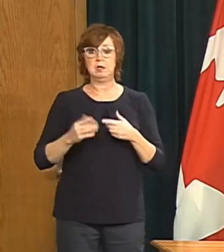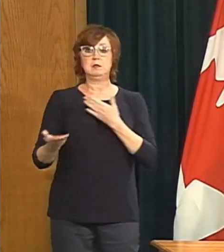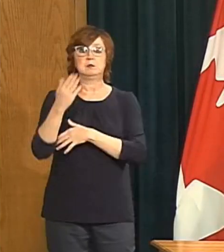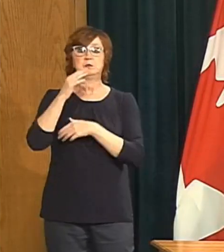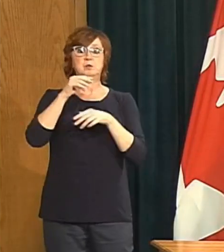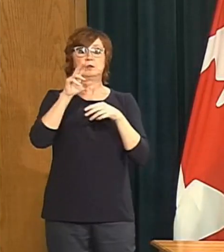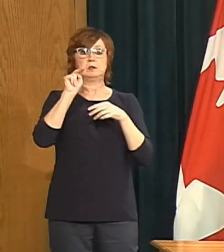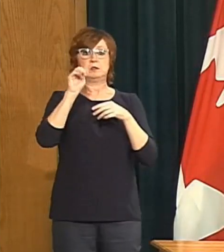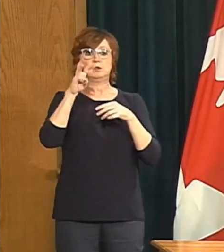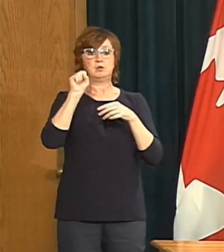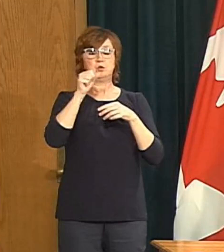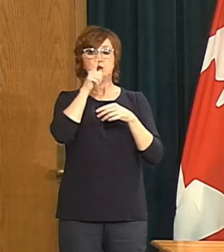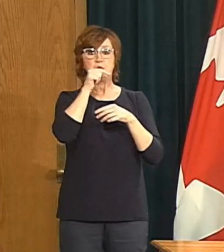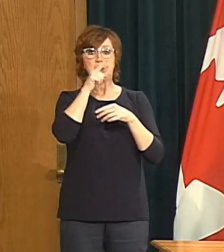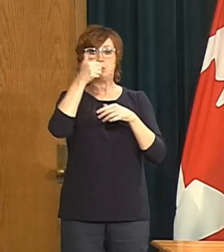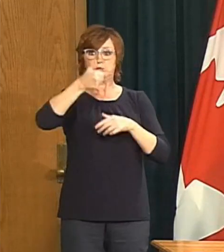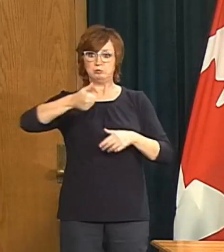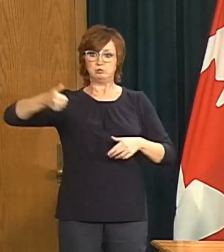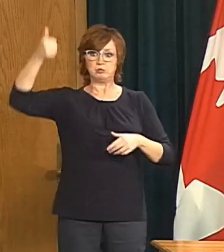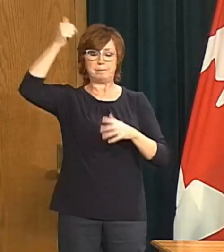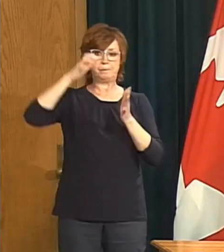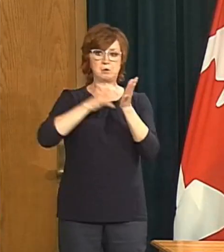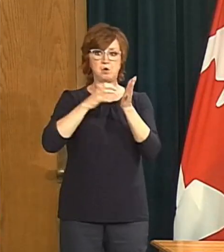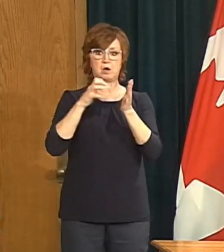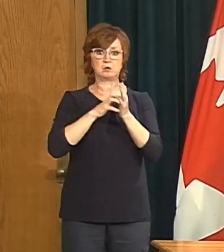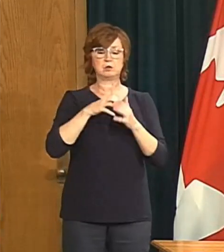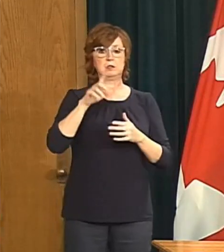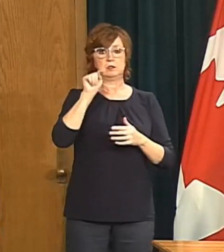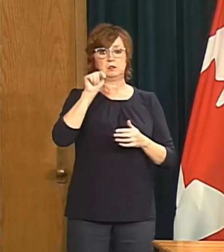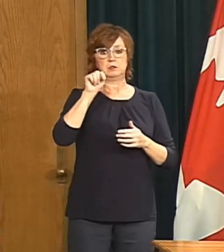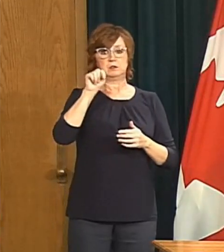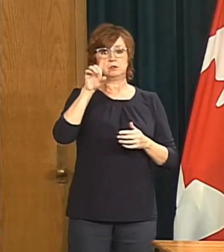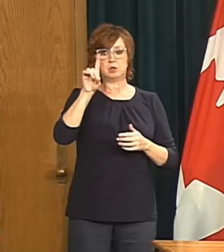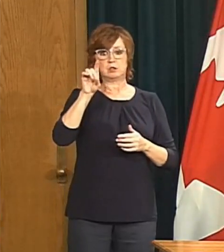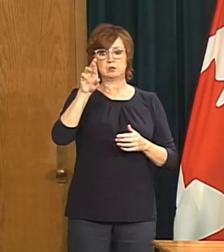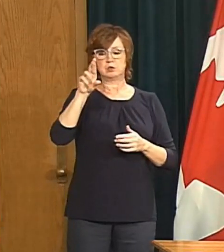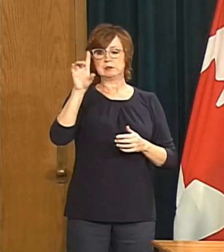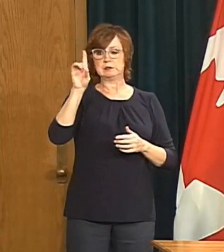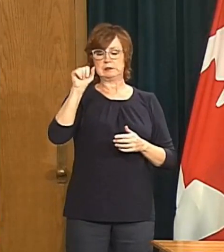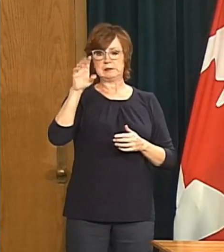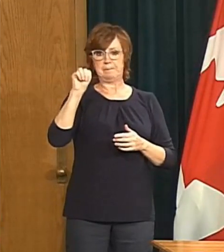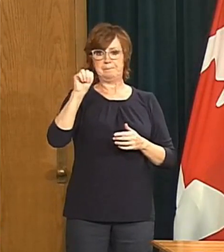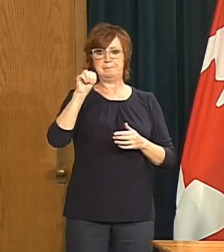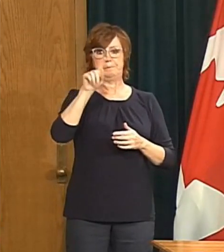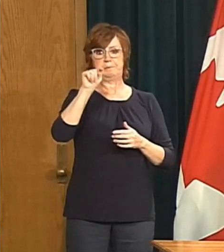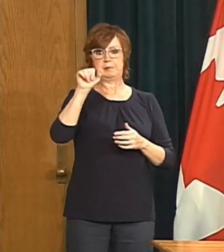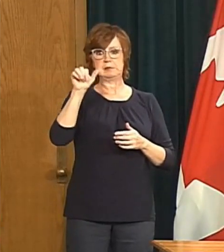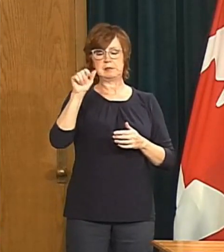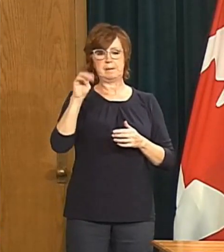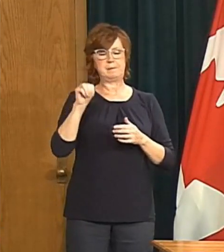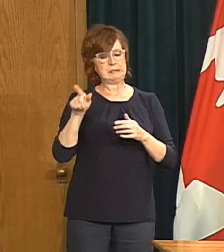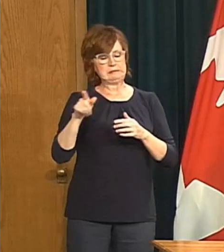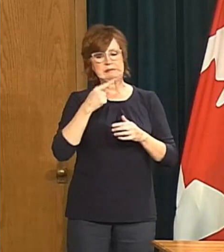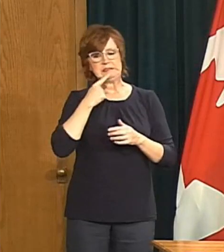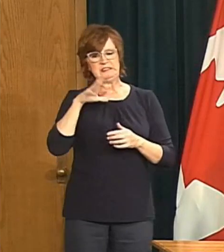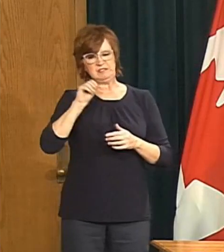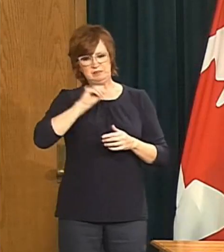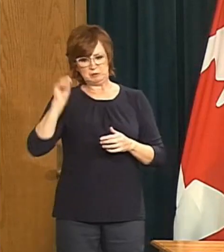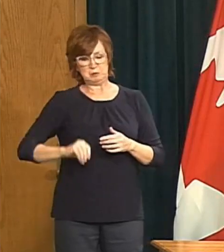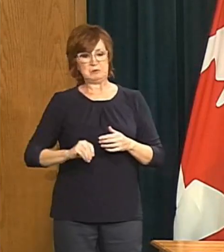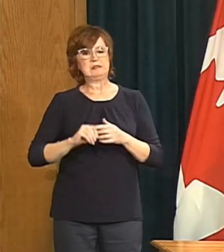said that about half of the COVID-19 deaths in Canada have been related to outbreaks at long-term care